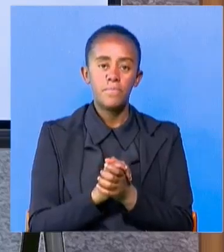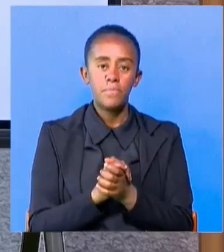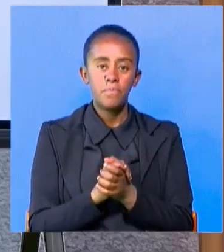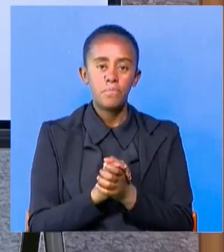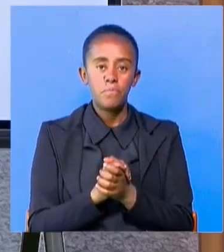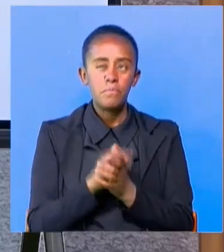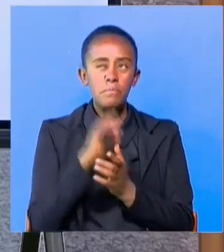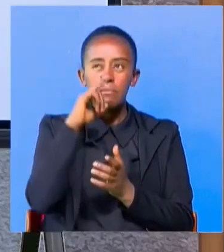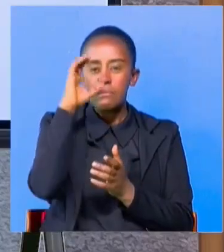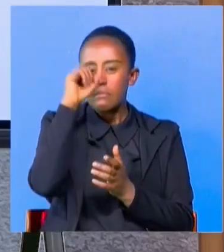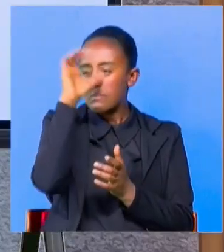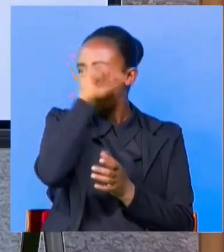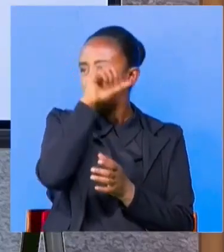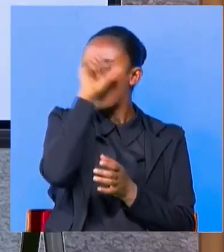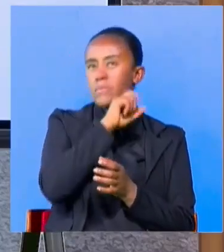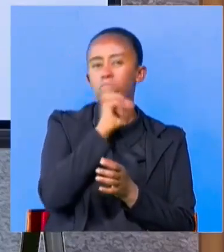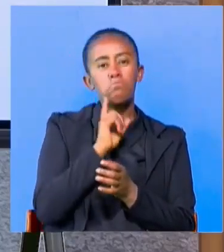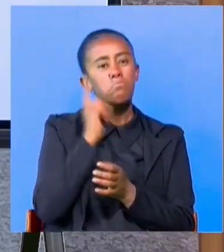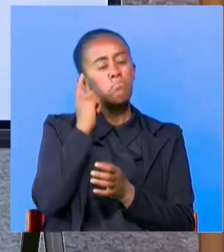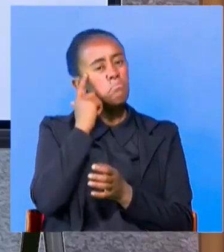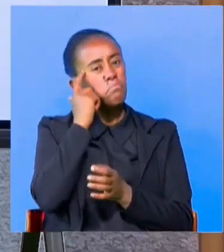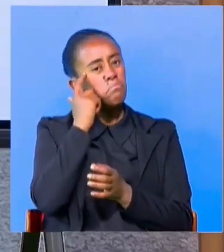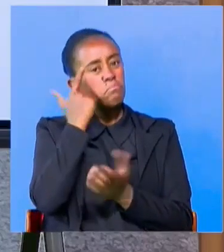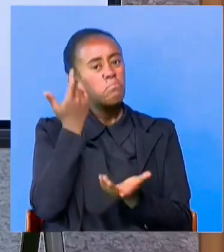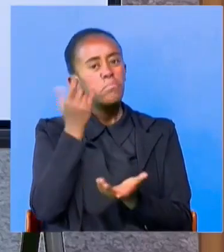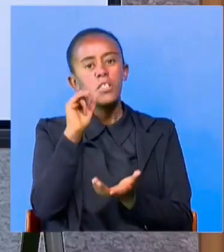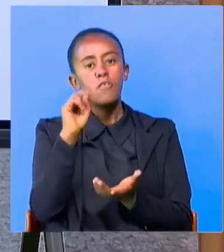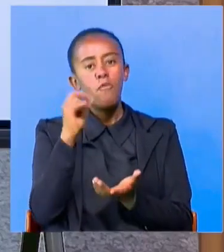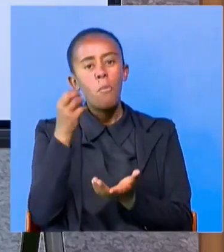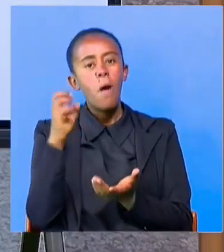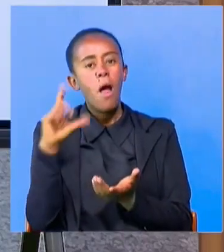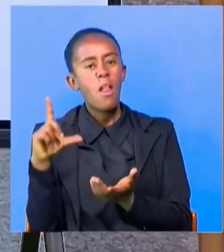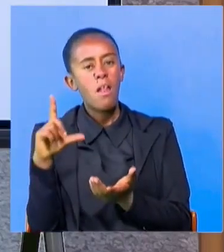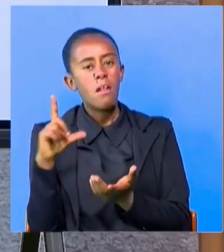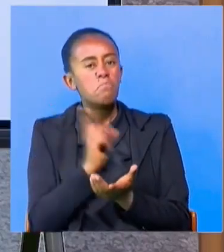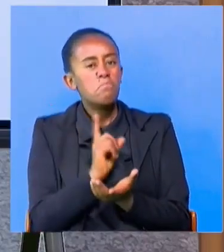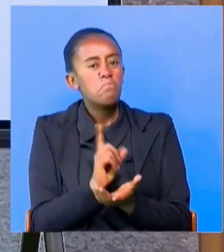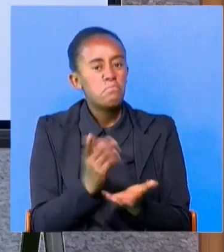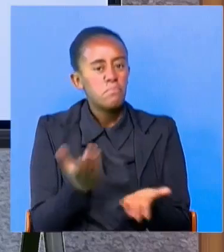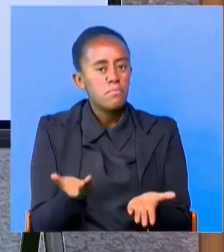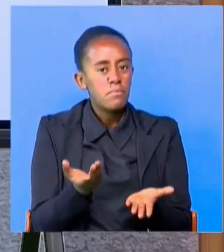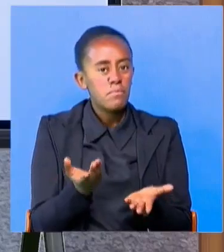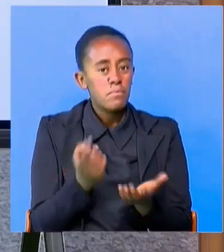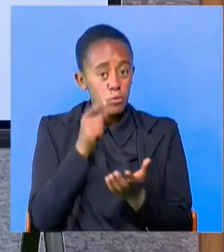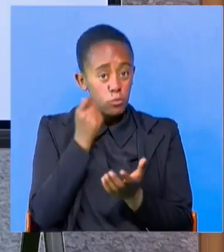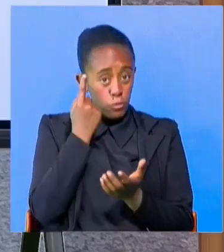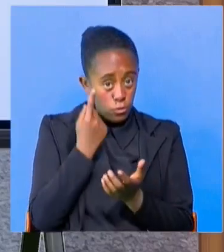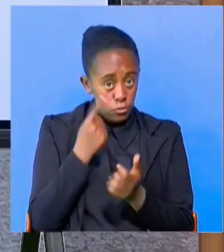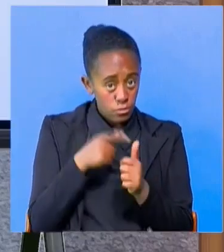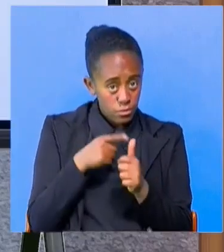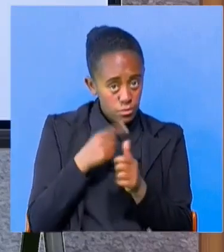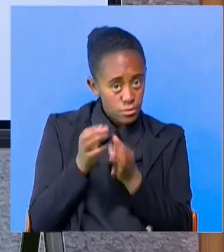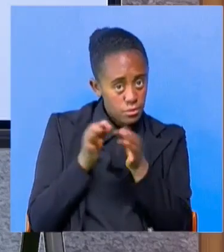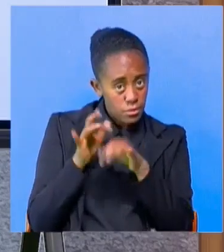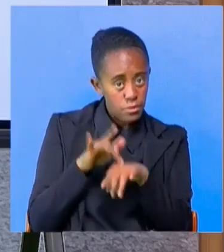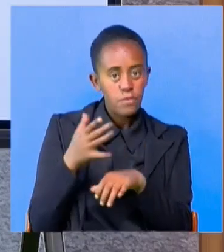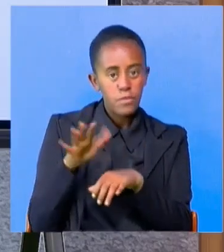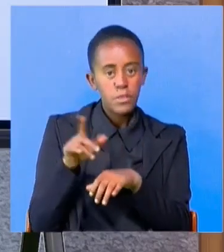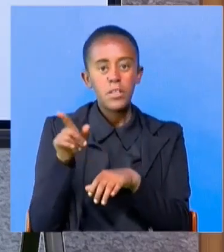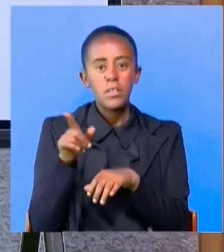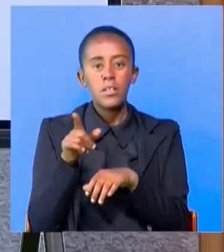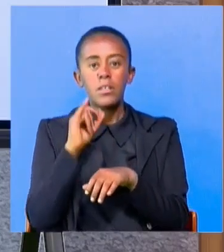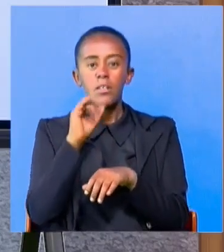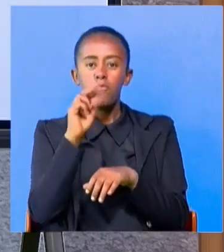Can you guess what informal greeting means? As you understand from the expression informal, we